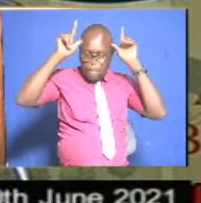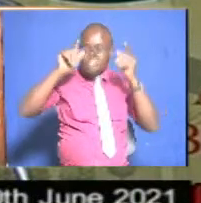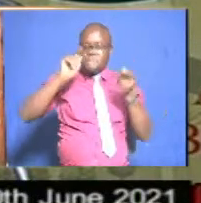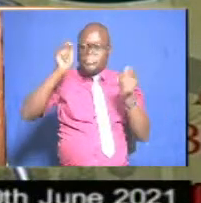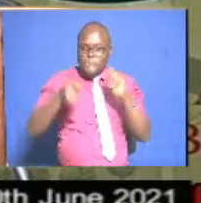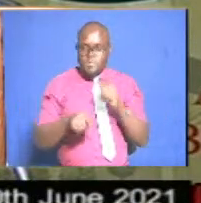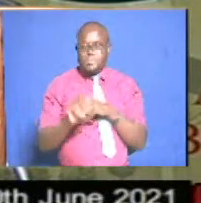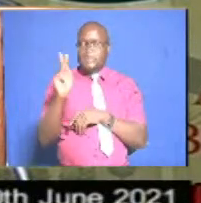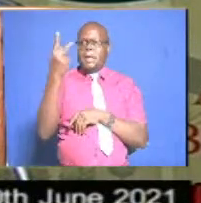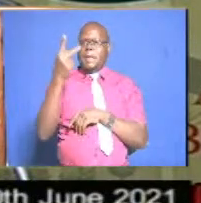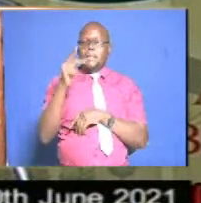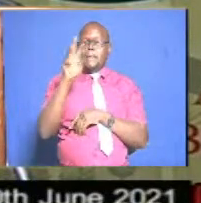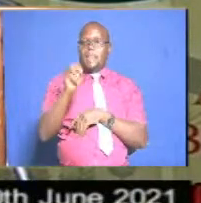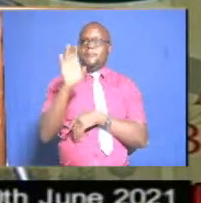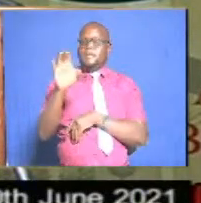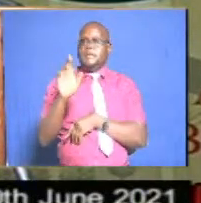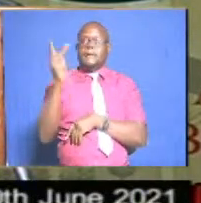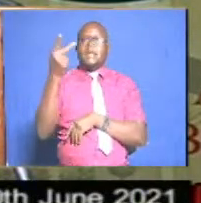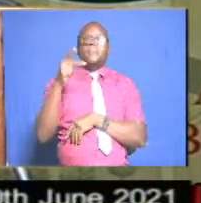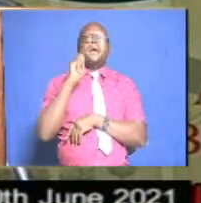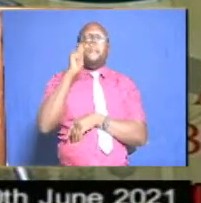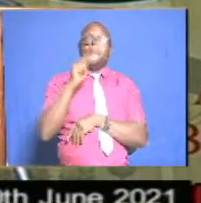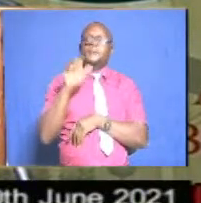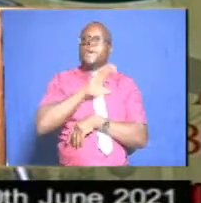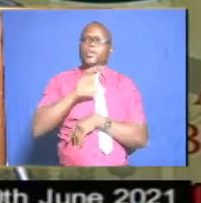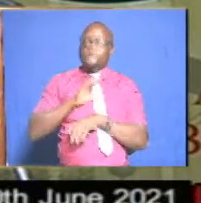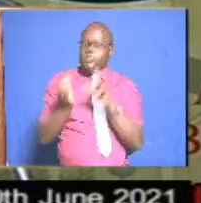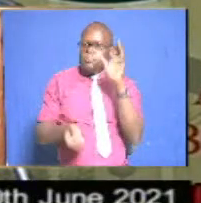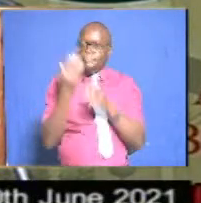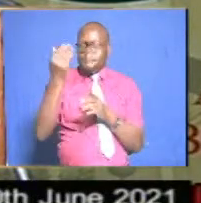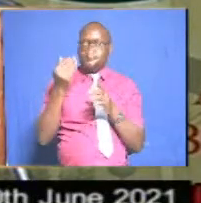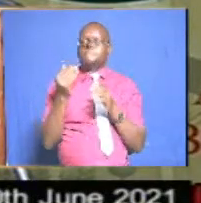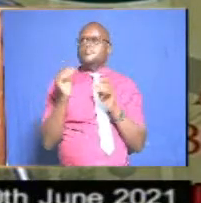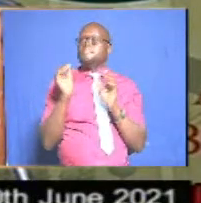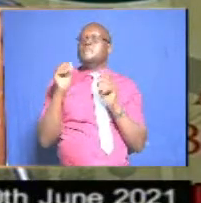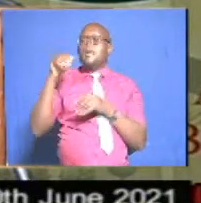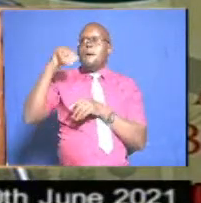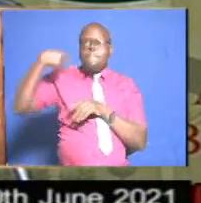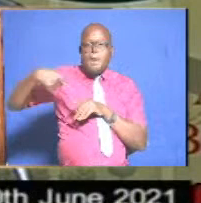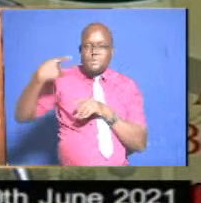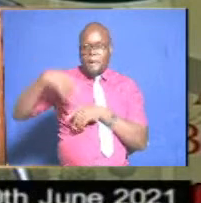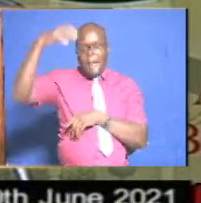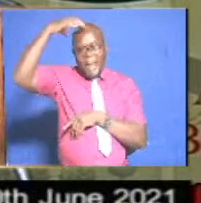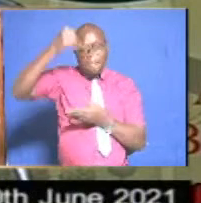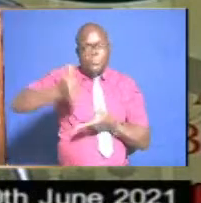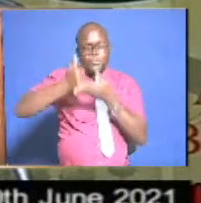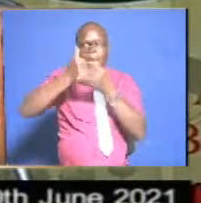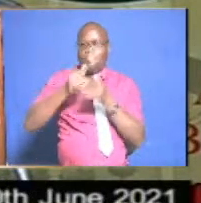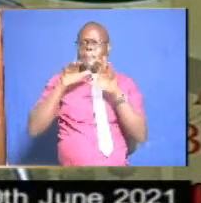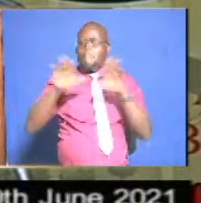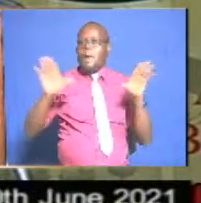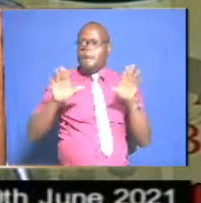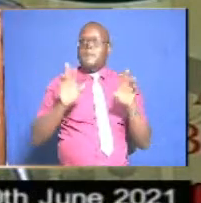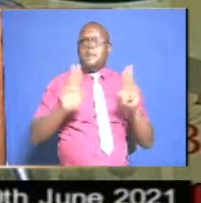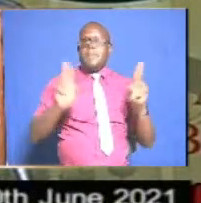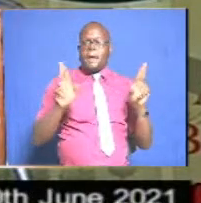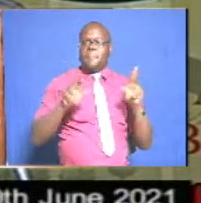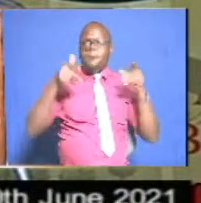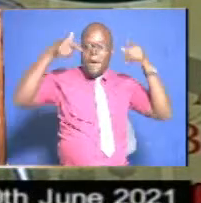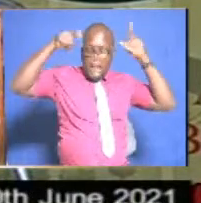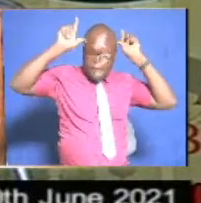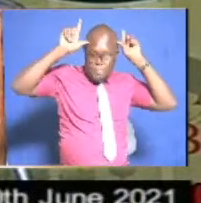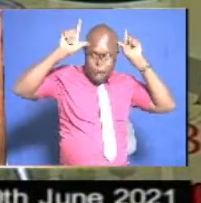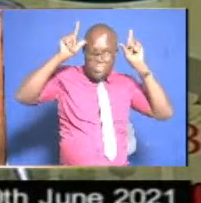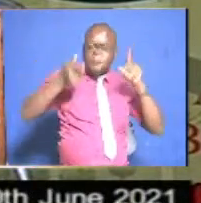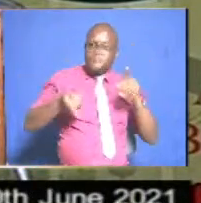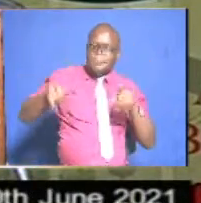the Kenya Meat Commission. We shall set up a meat processing plant in Lamu to provide ready market for livestock,